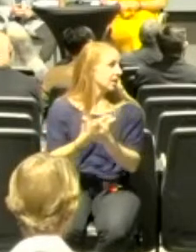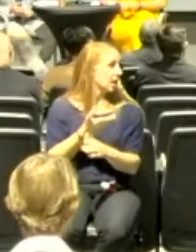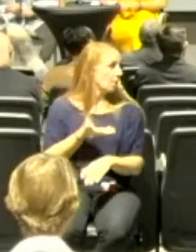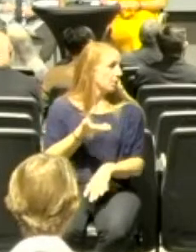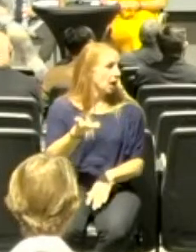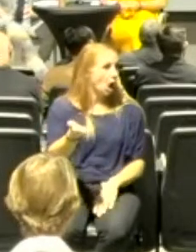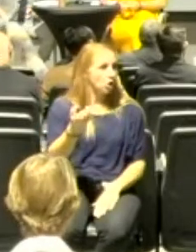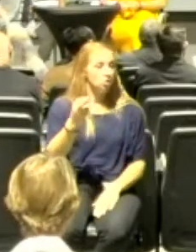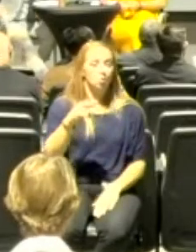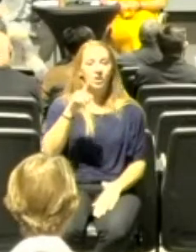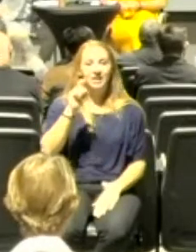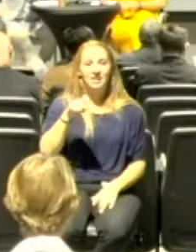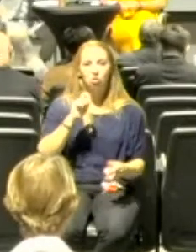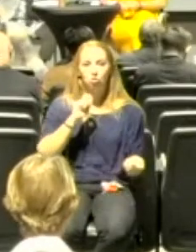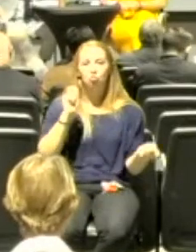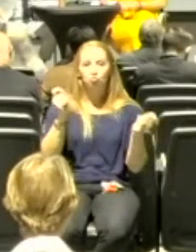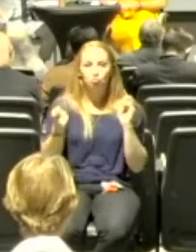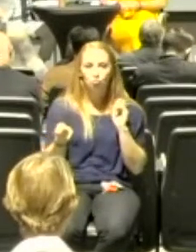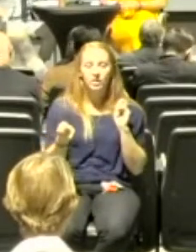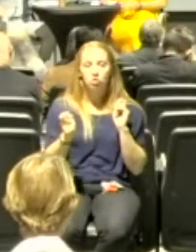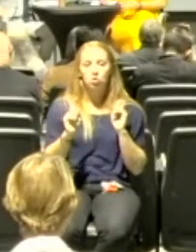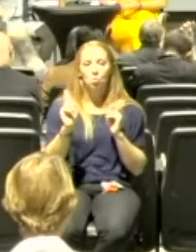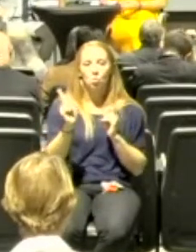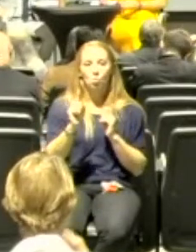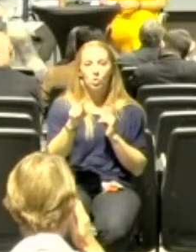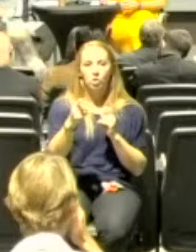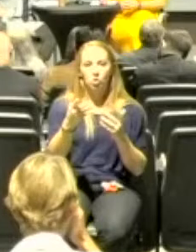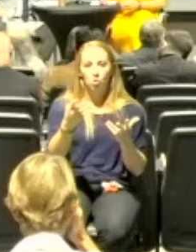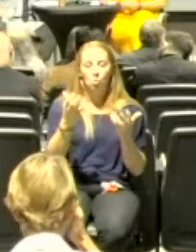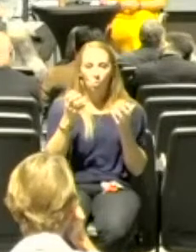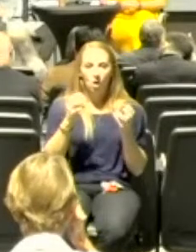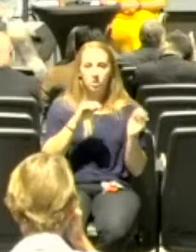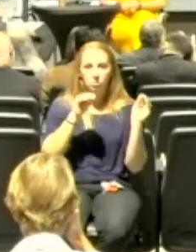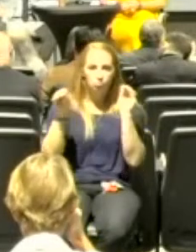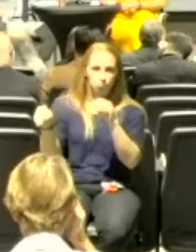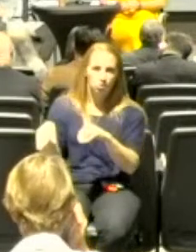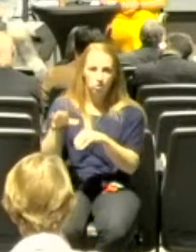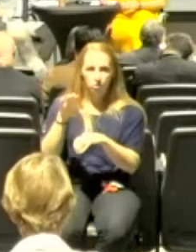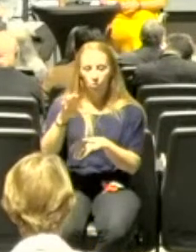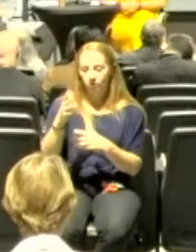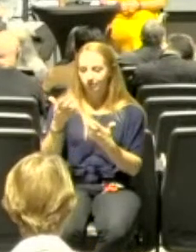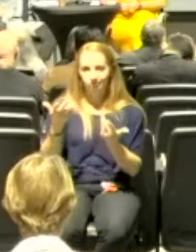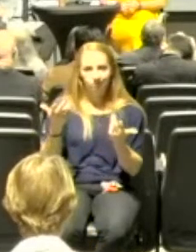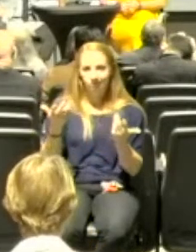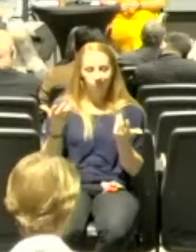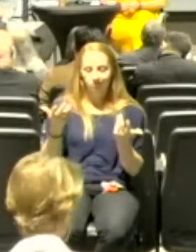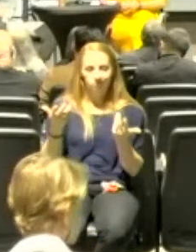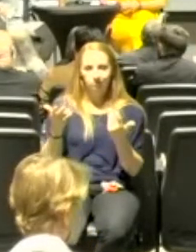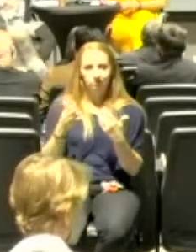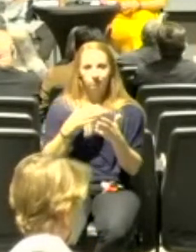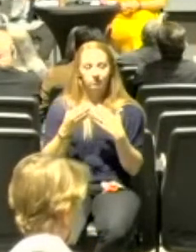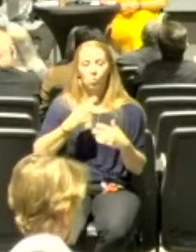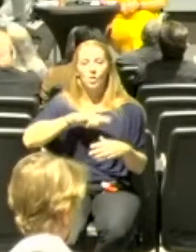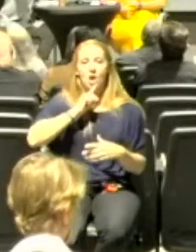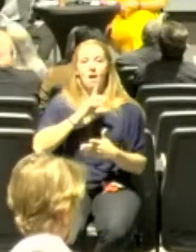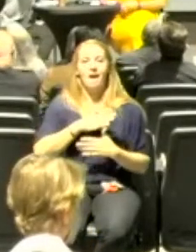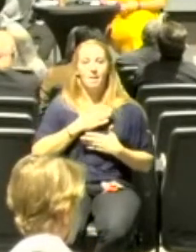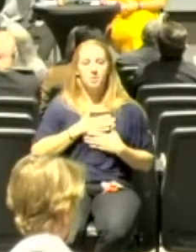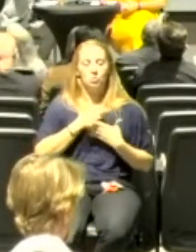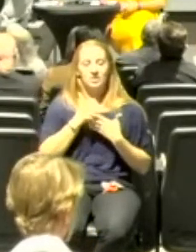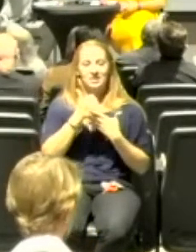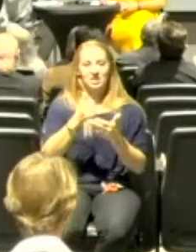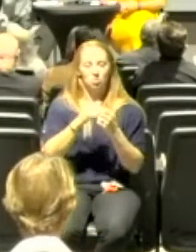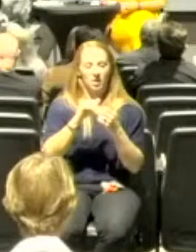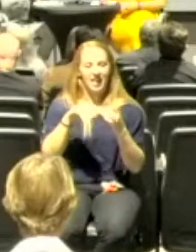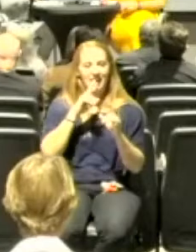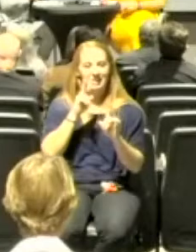need to make a switch with where they want to place their constituents, we are also happy to assist with that